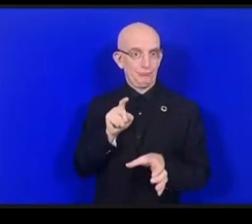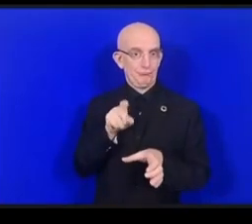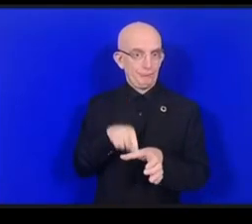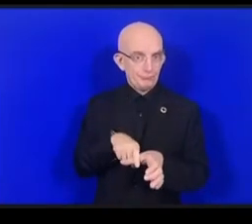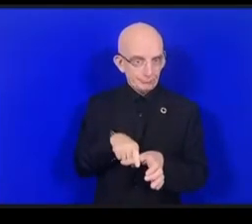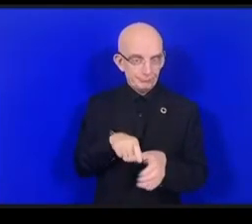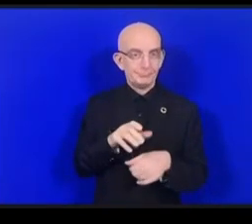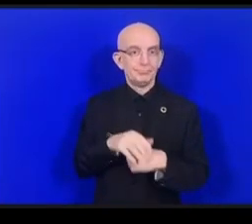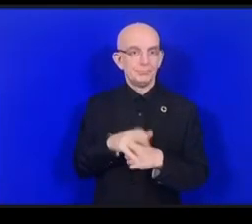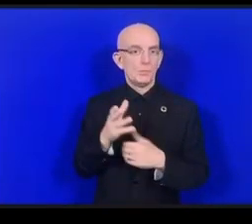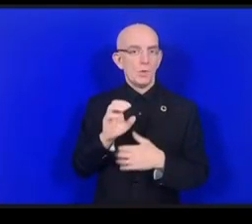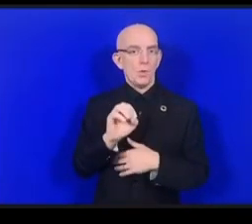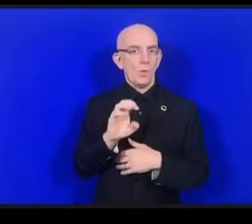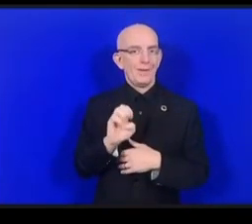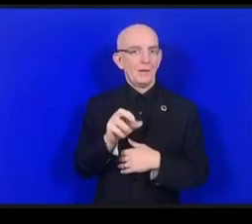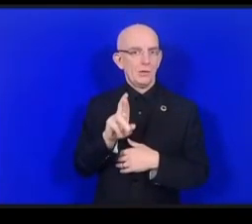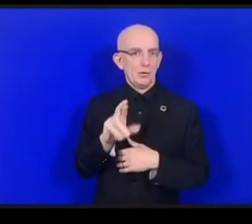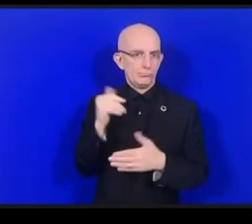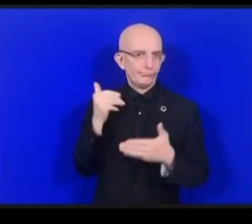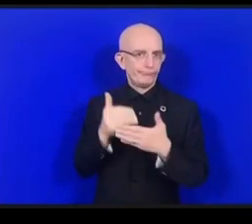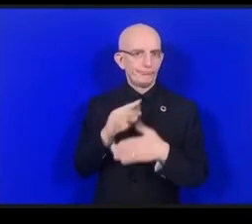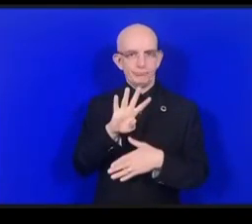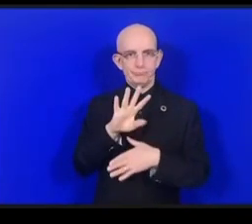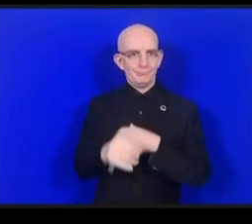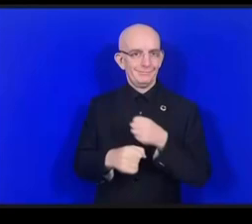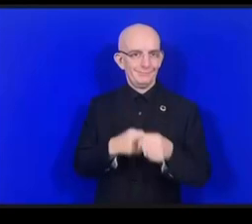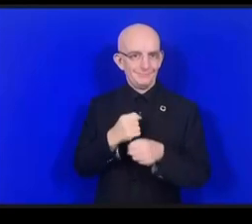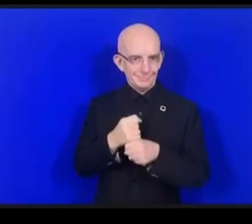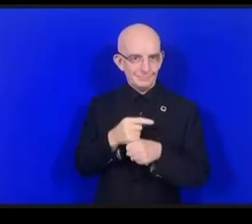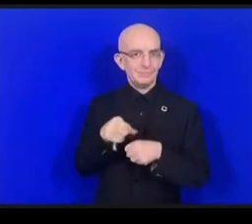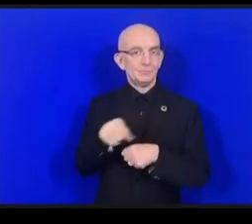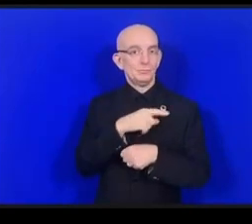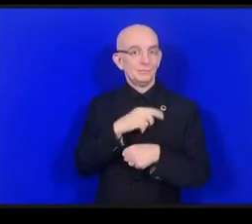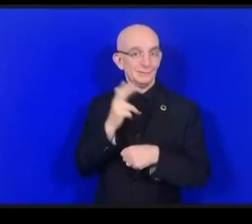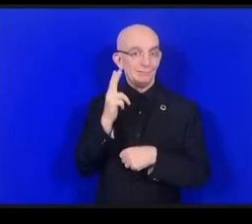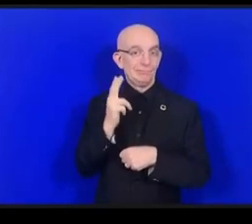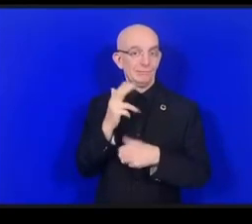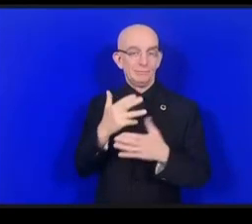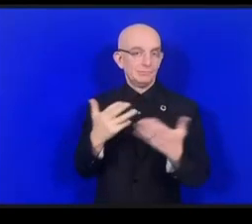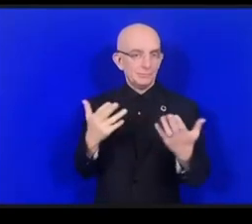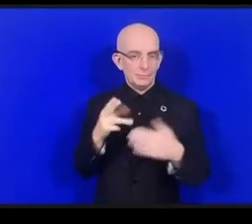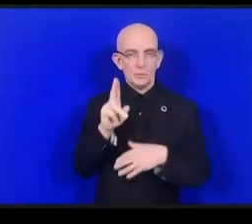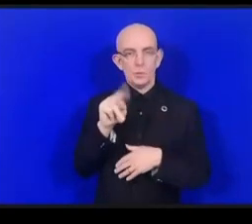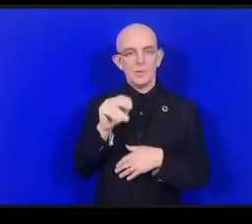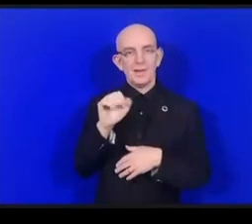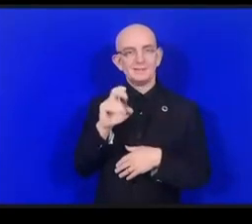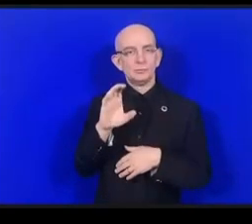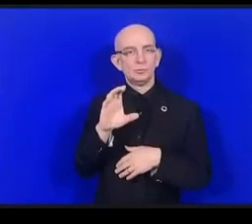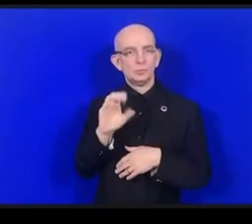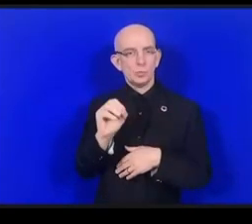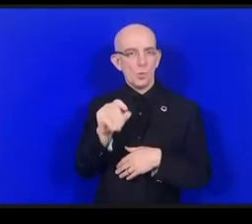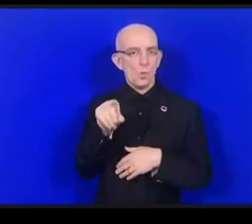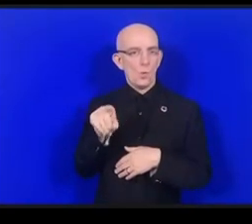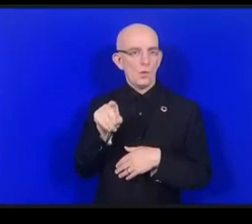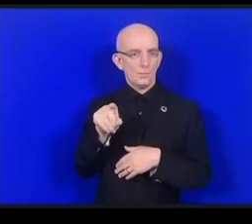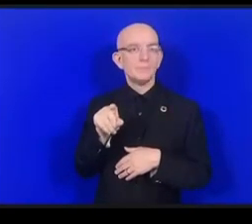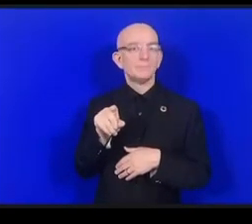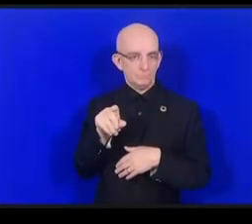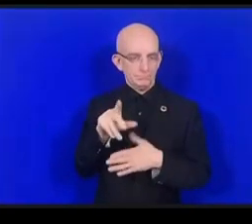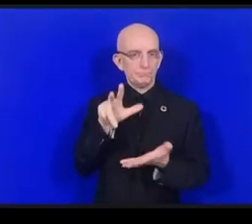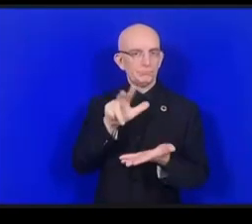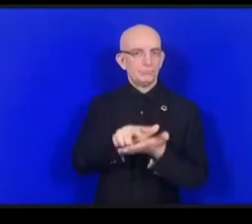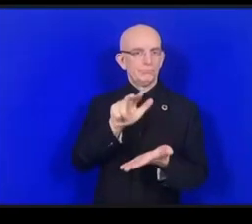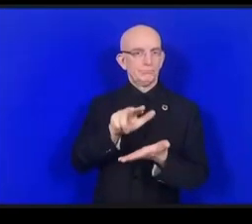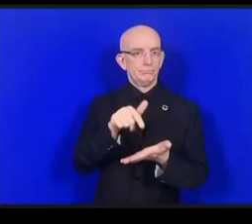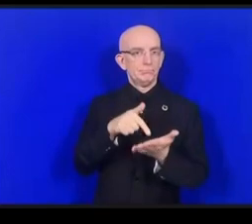on the use of open educational resources, and I'll tell you a little bit about what that is, back in November of 2019. And